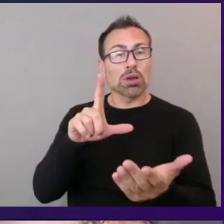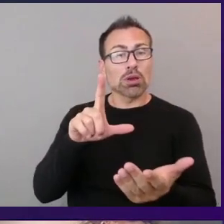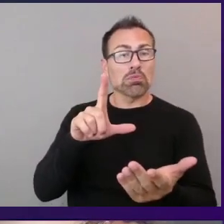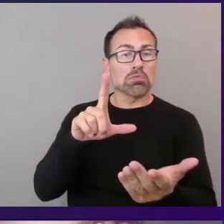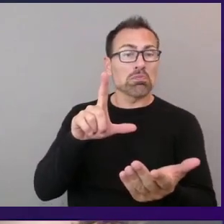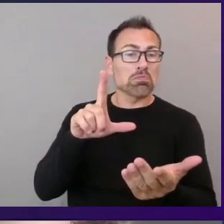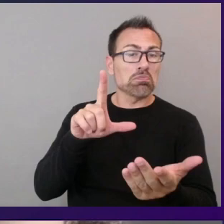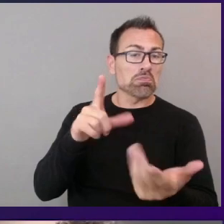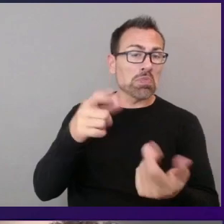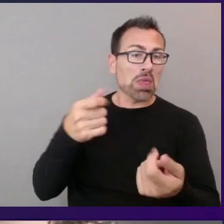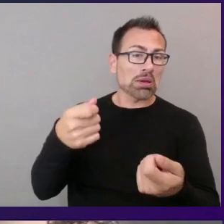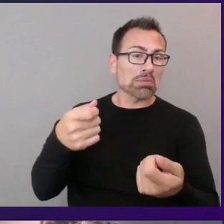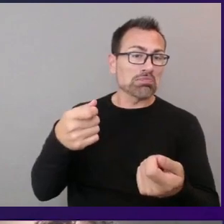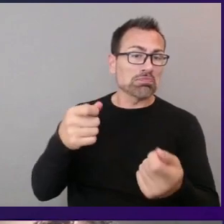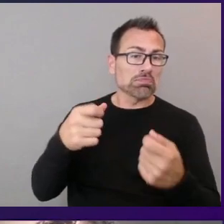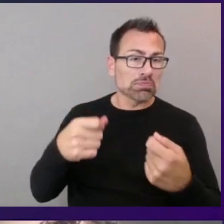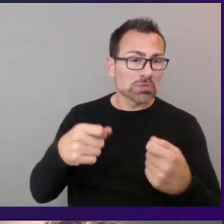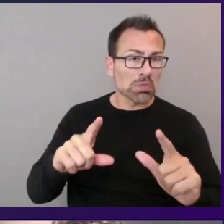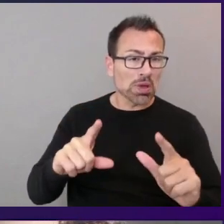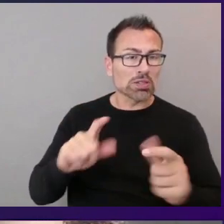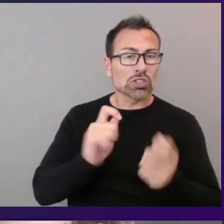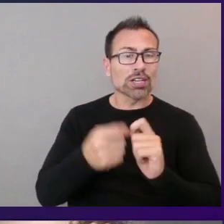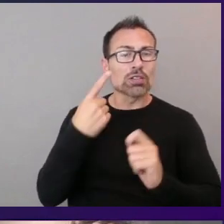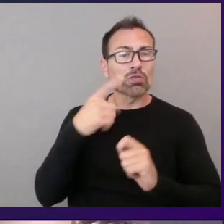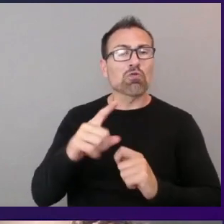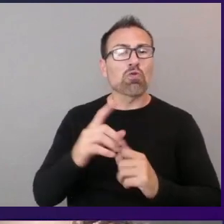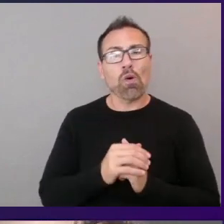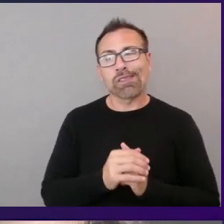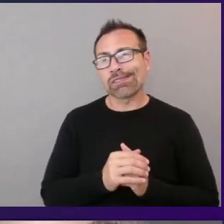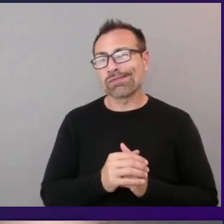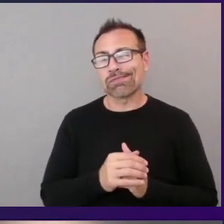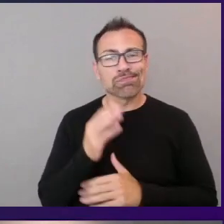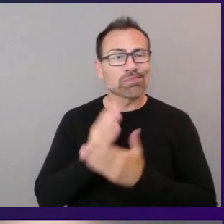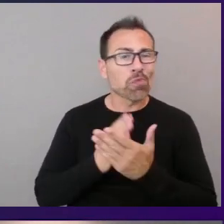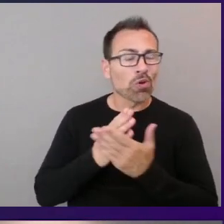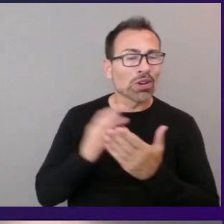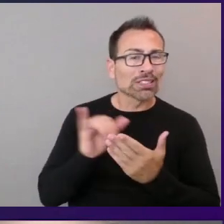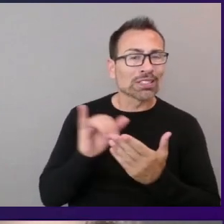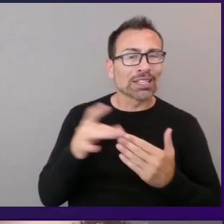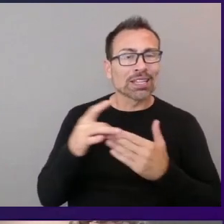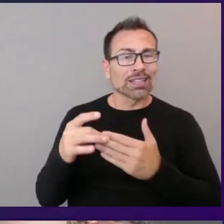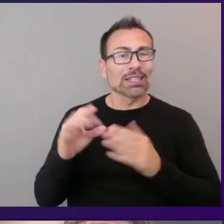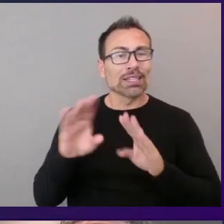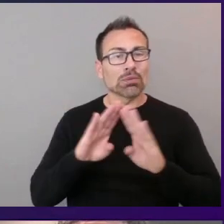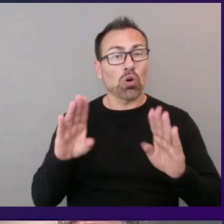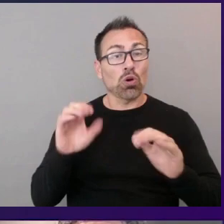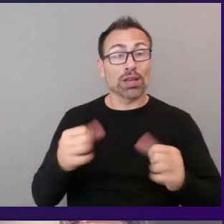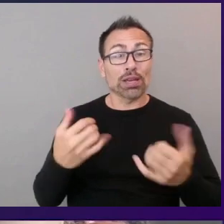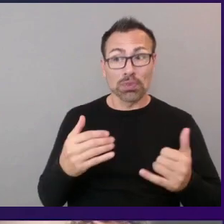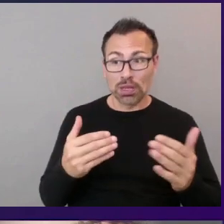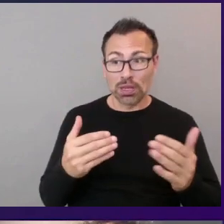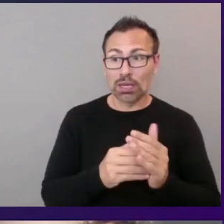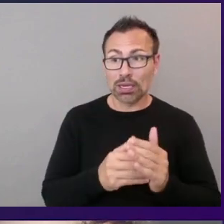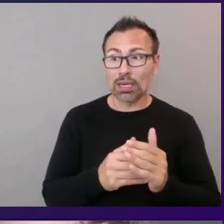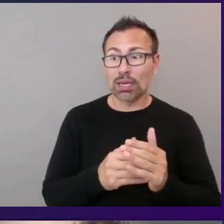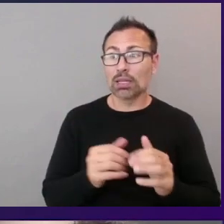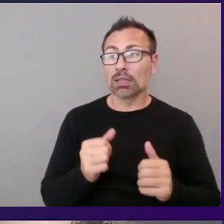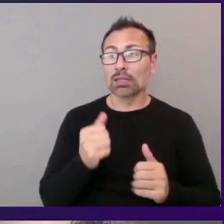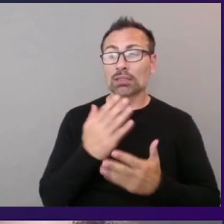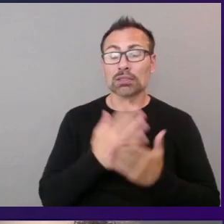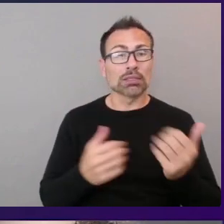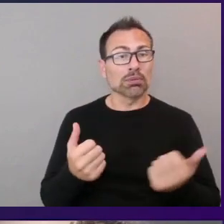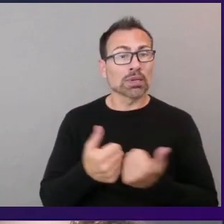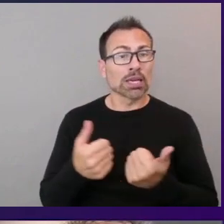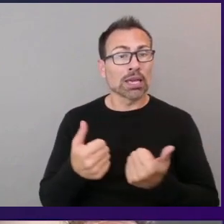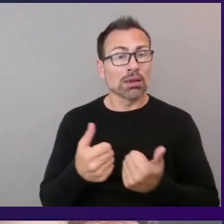for components such as leaderboards, then what we can do, we can play again some games.